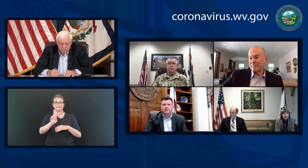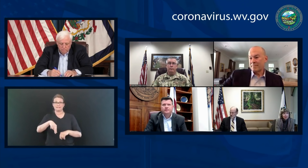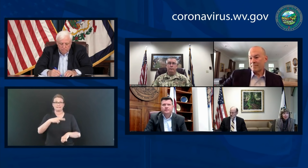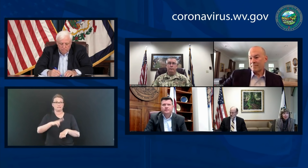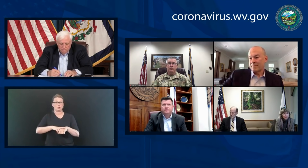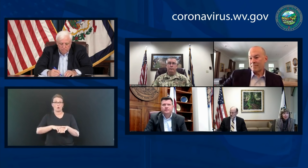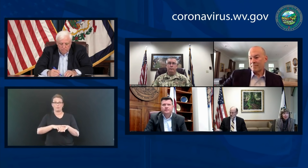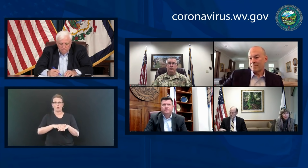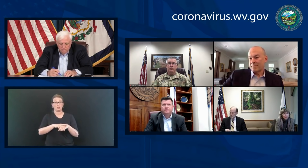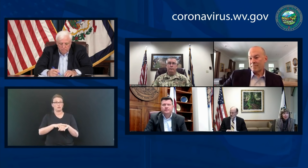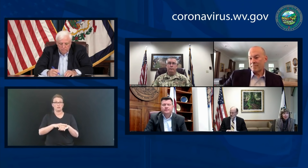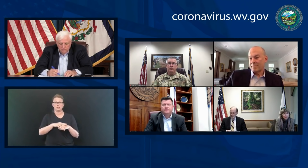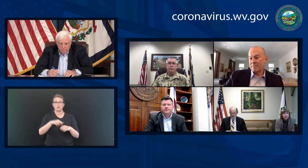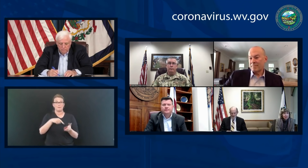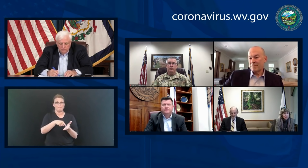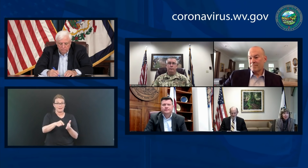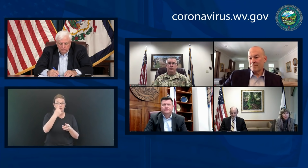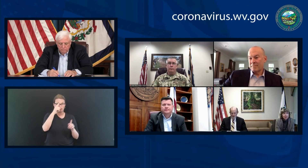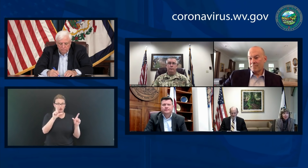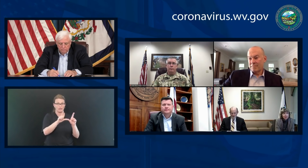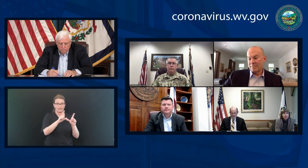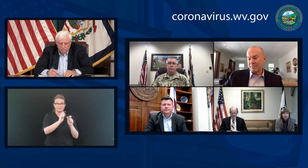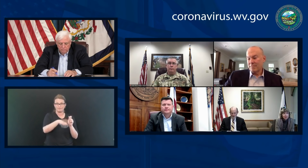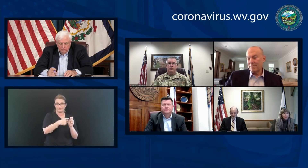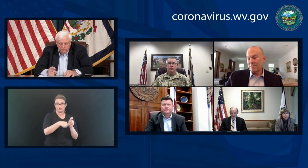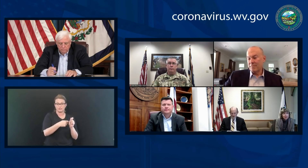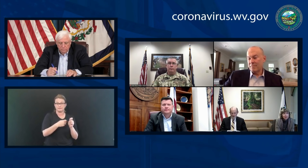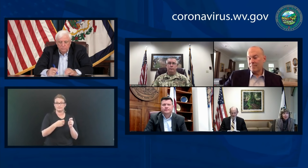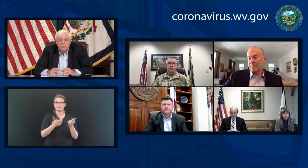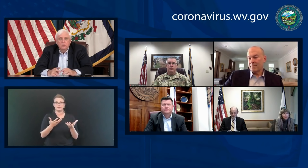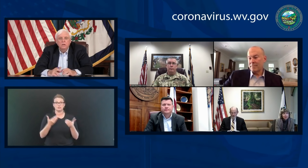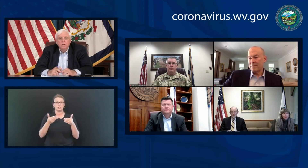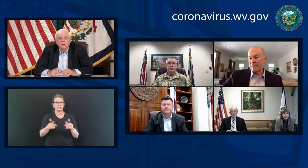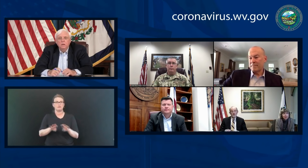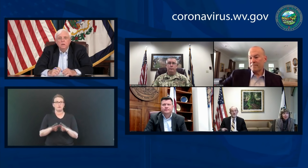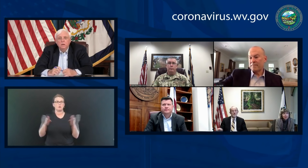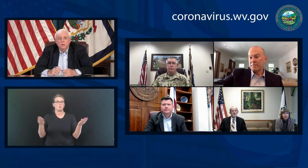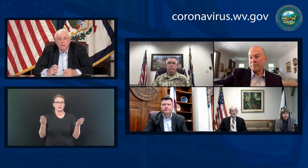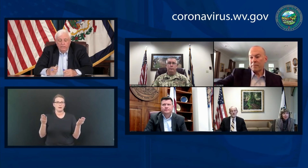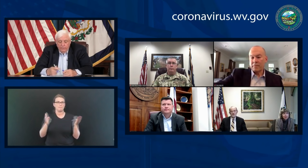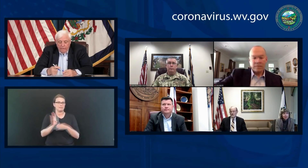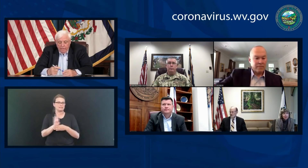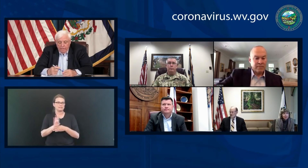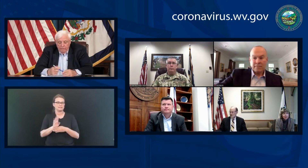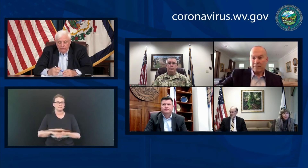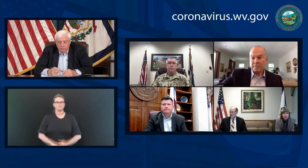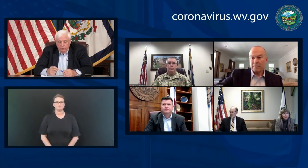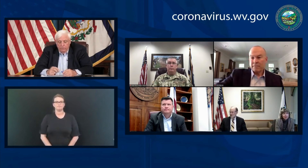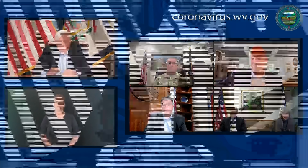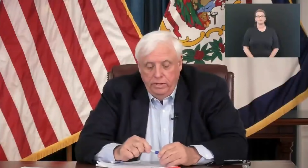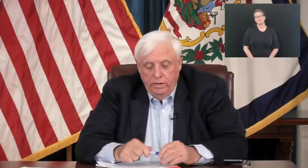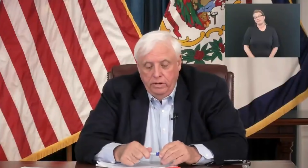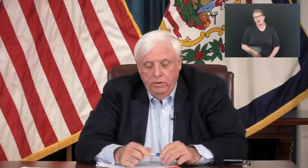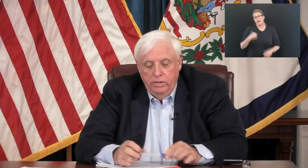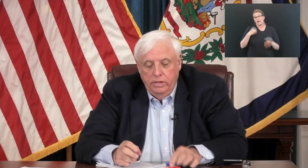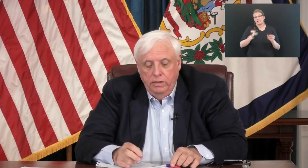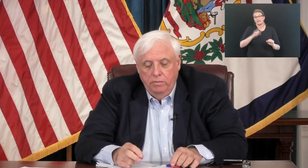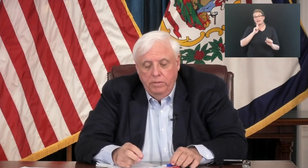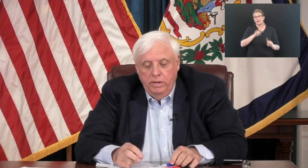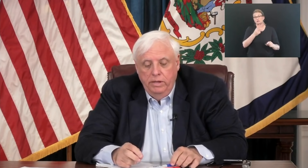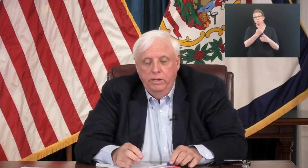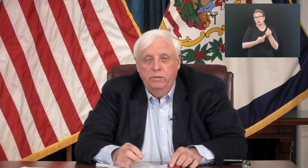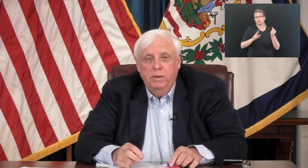we transition more businesses to open up? Okay, I think I can answer them both.